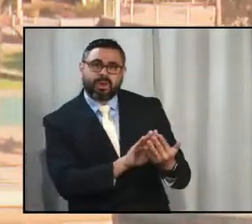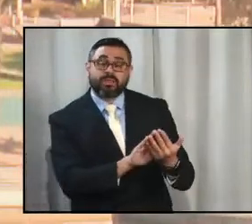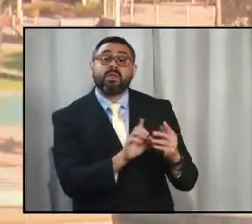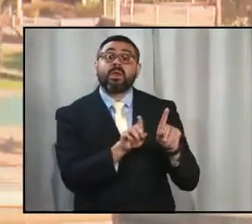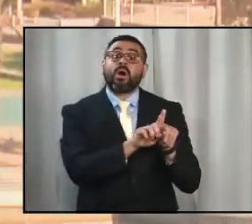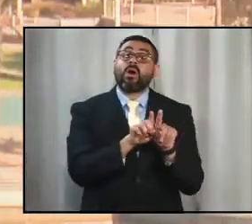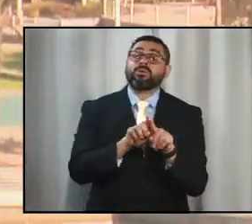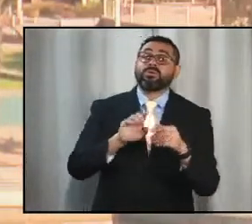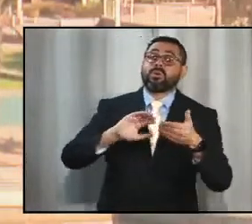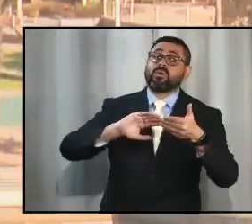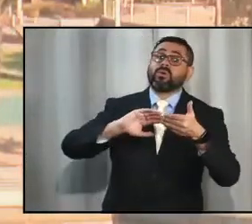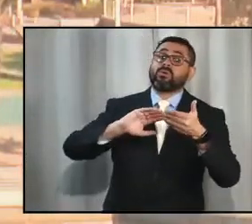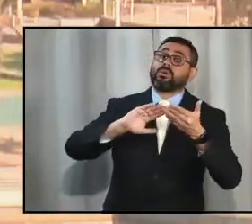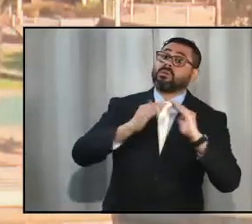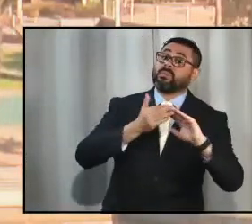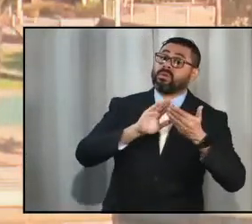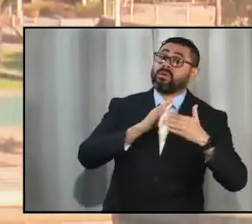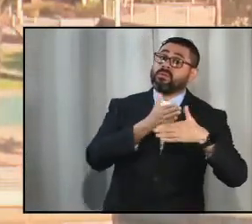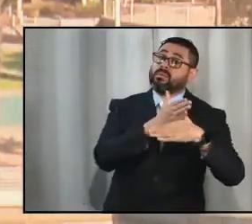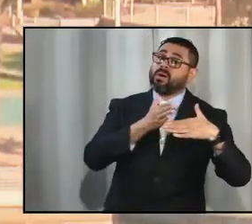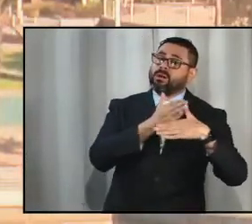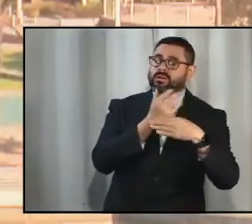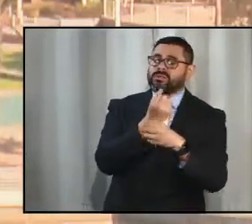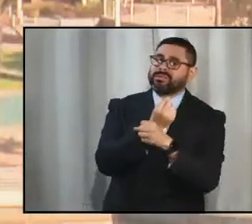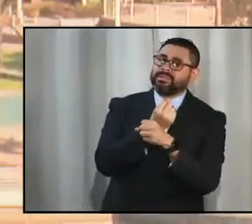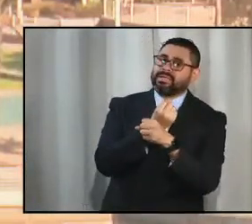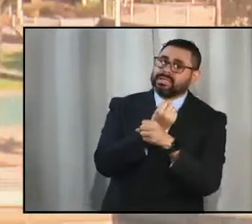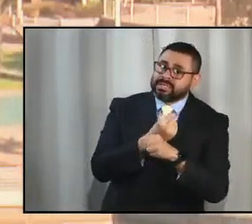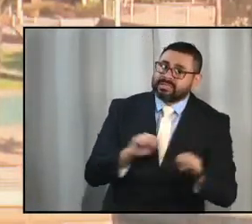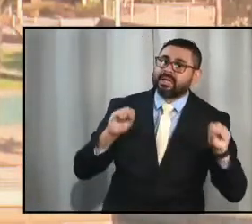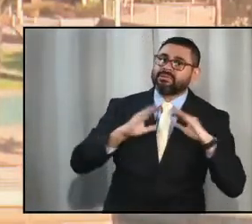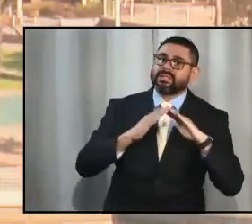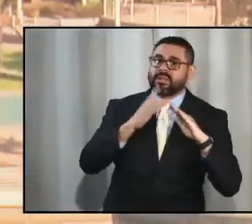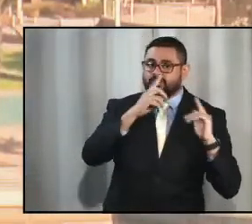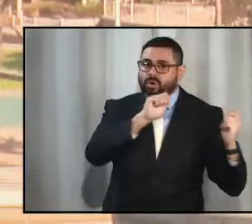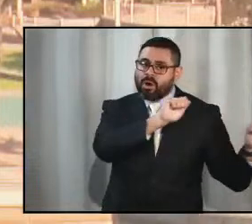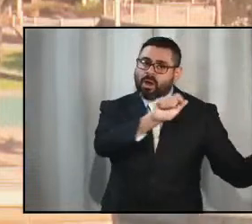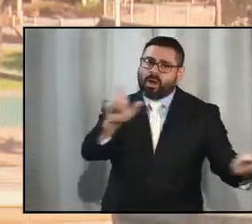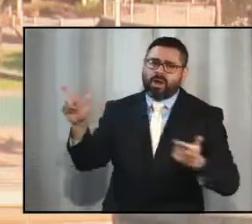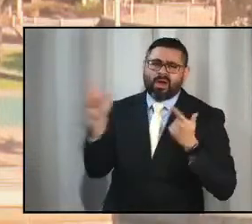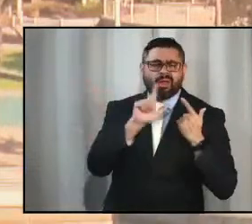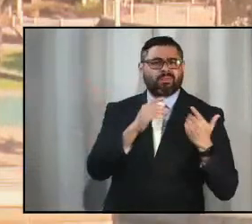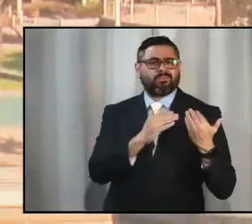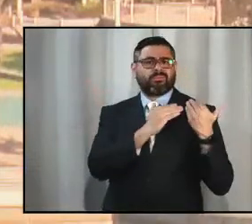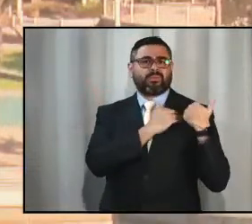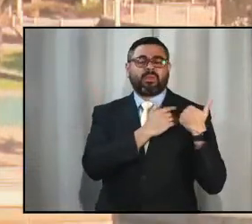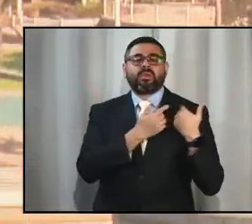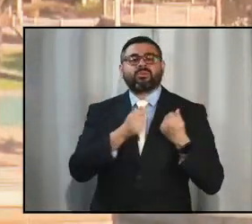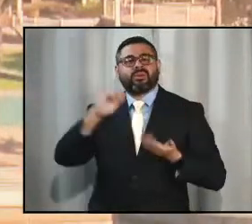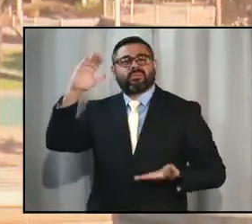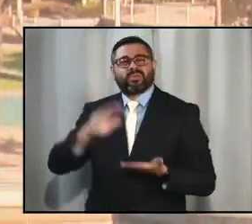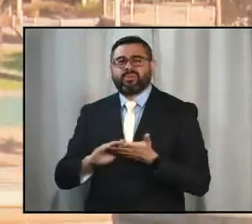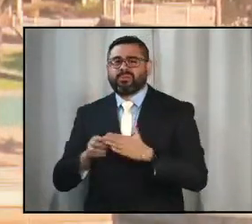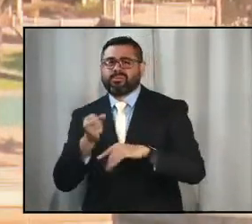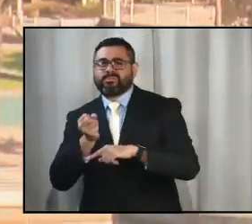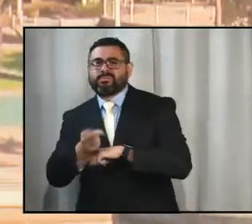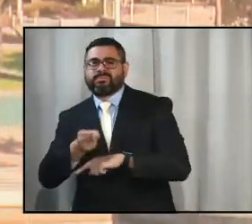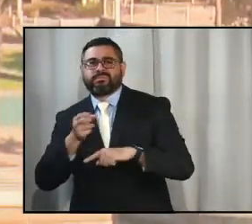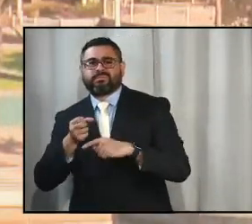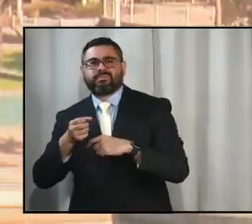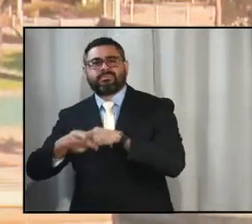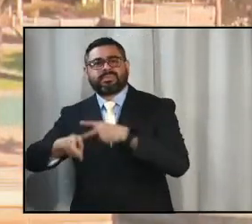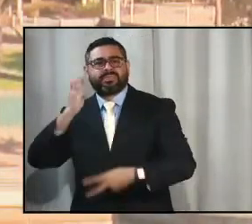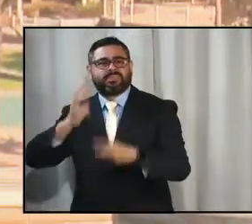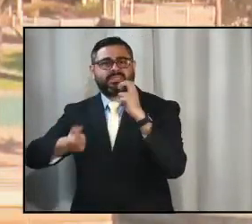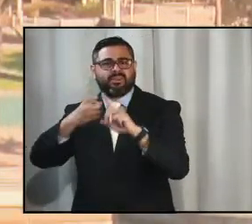having this shared responsibility of public safety to try to impact and mitigate any burglaries that are happening. So we're very focused on what's happening